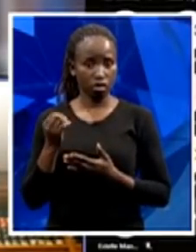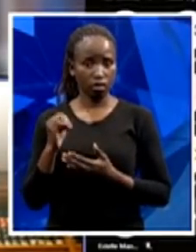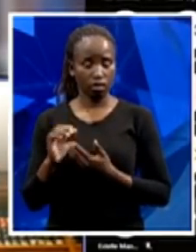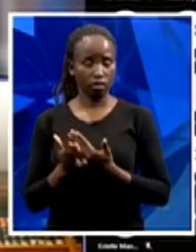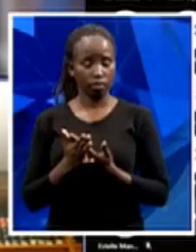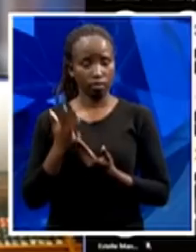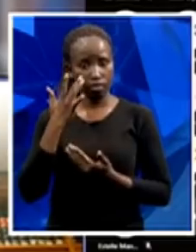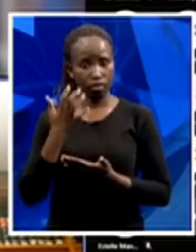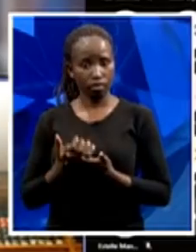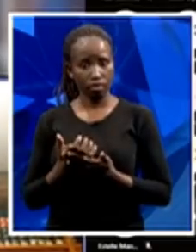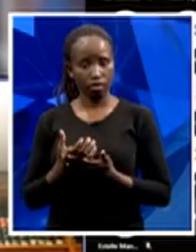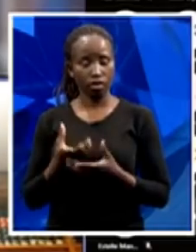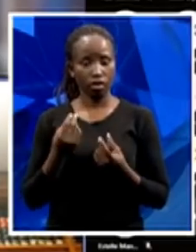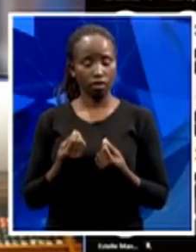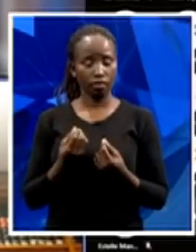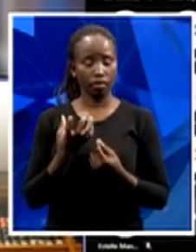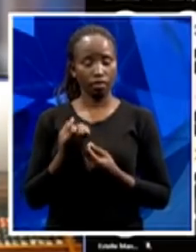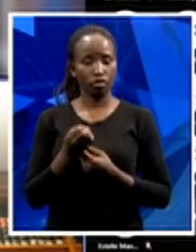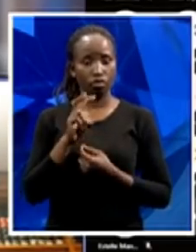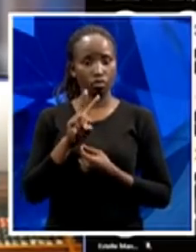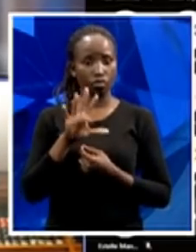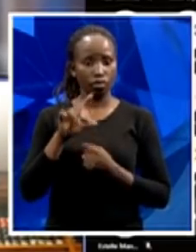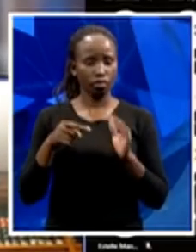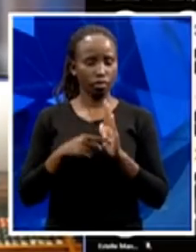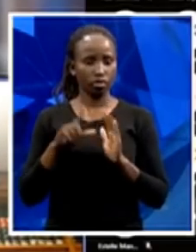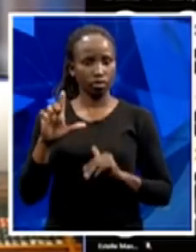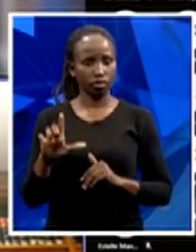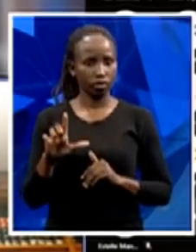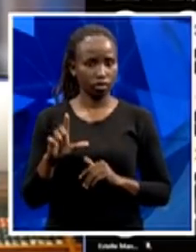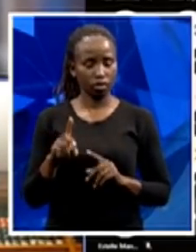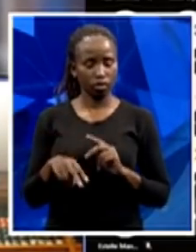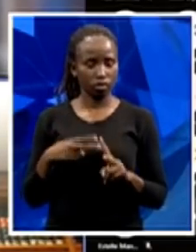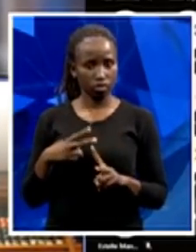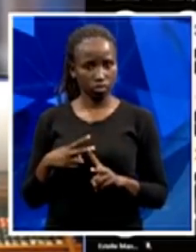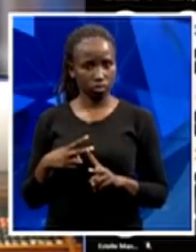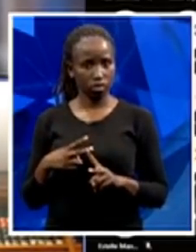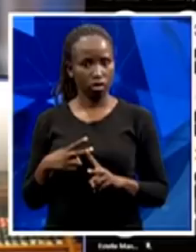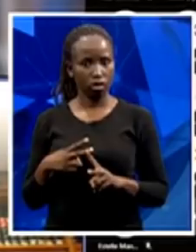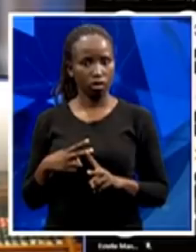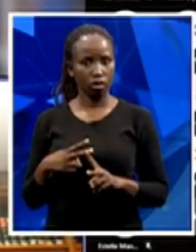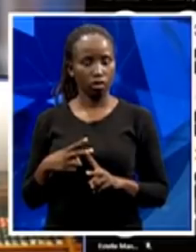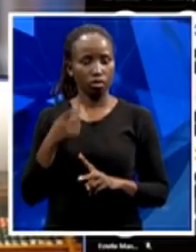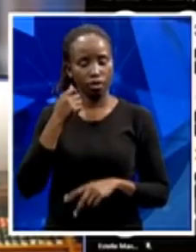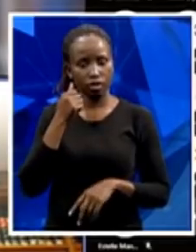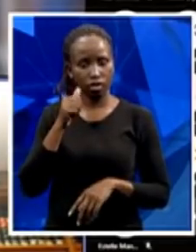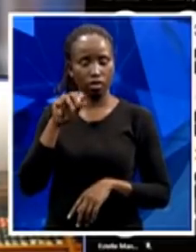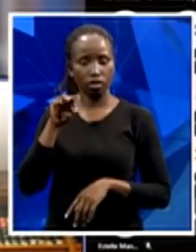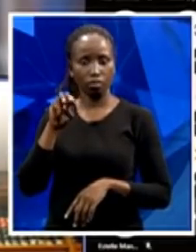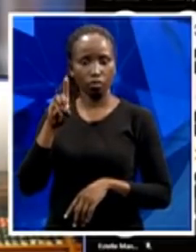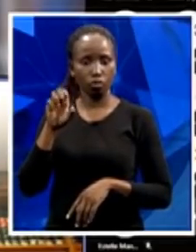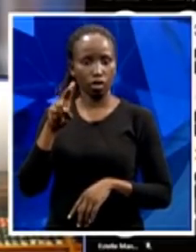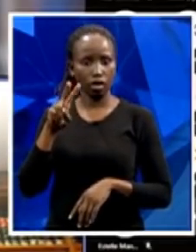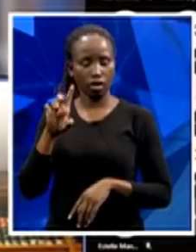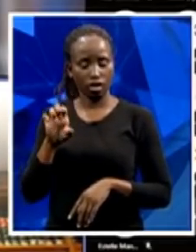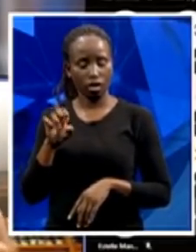25.70. And while the relief that Mr. Mawere would seek if he was allowed to intervene may well be relevant and may well be